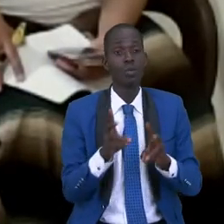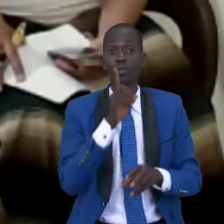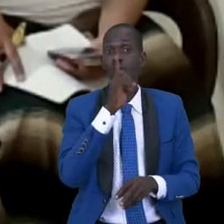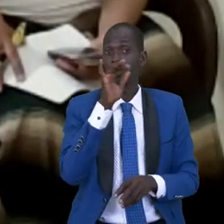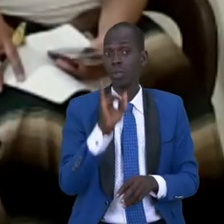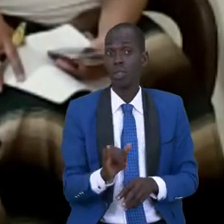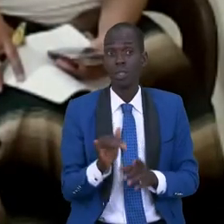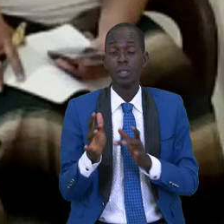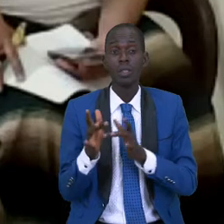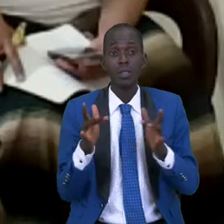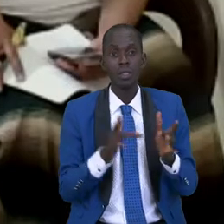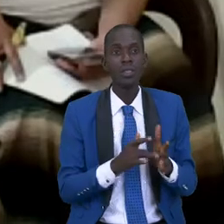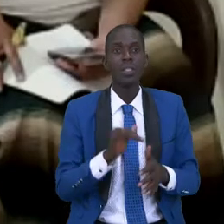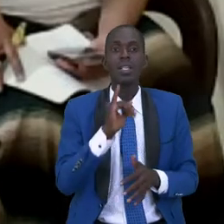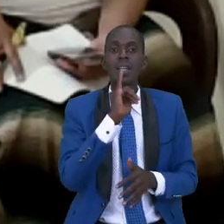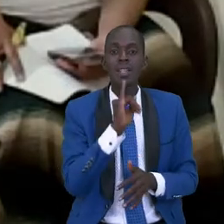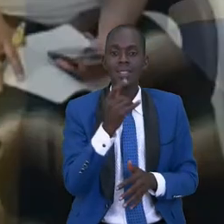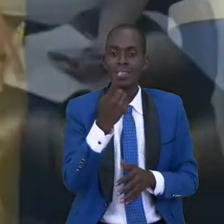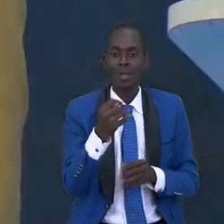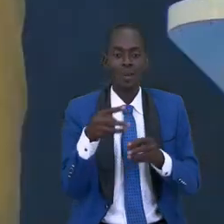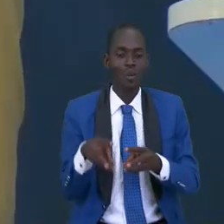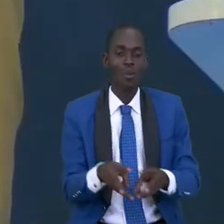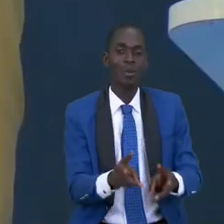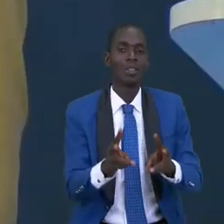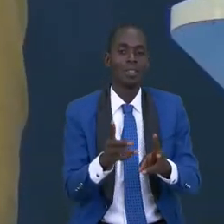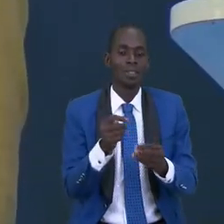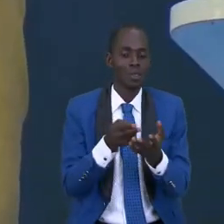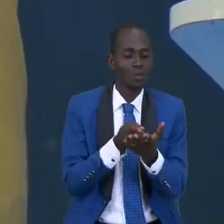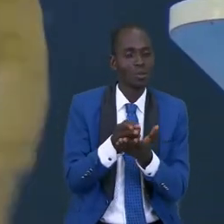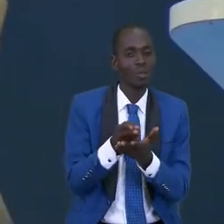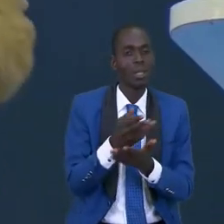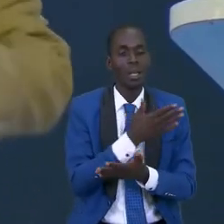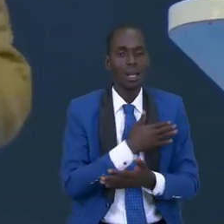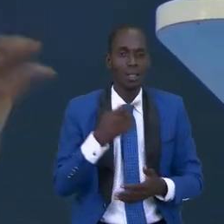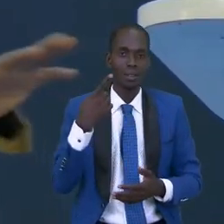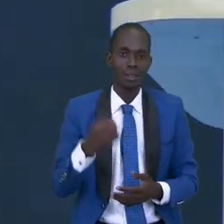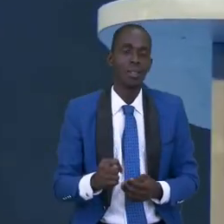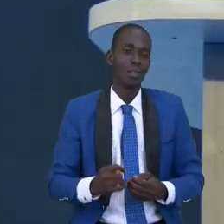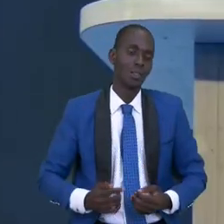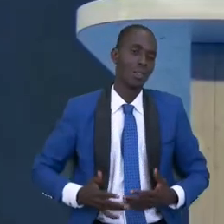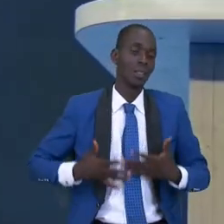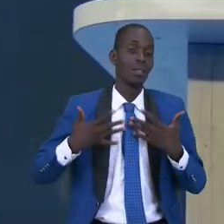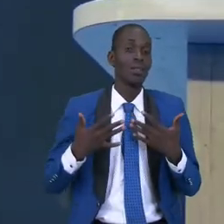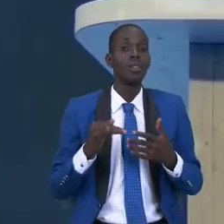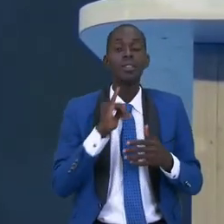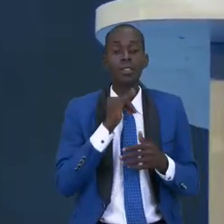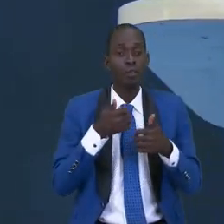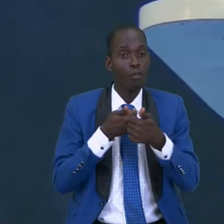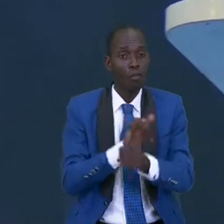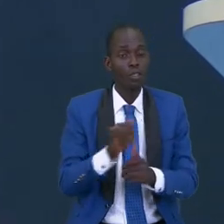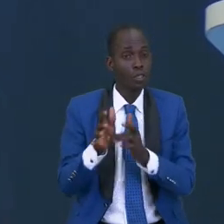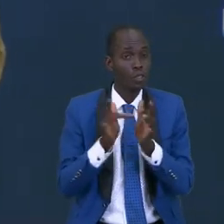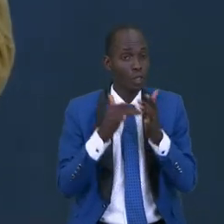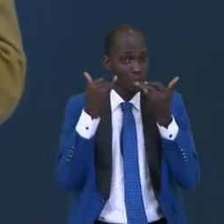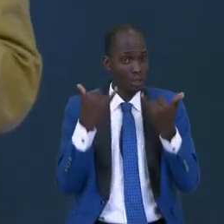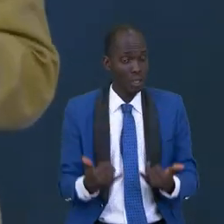Jesus is the way, the truth, and the life. He's following Jesus now